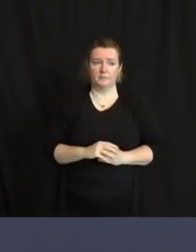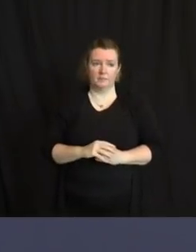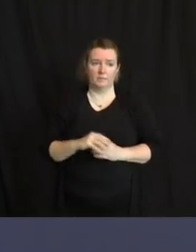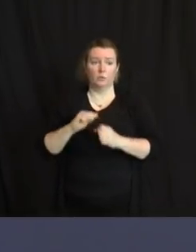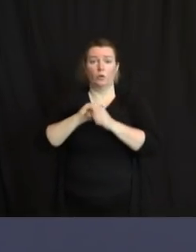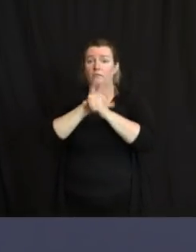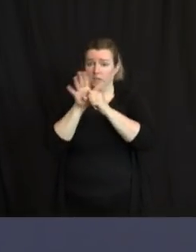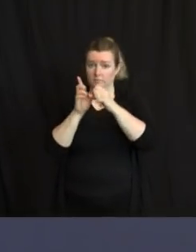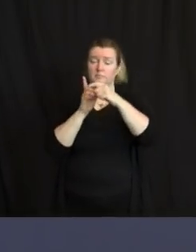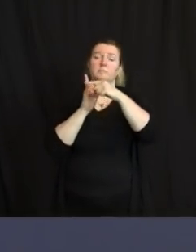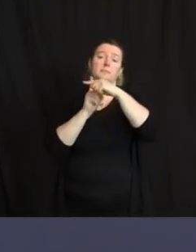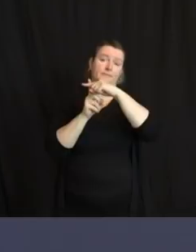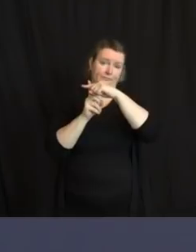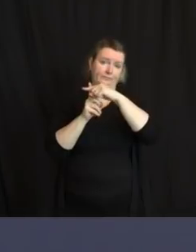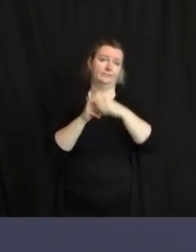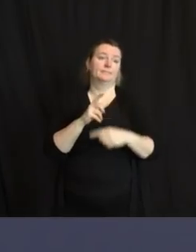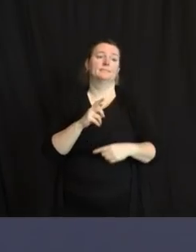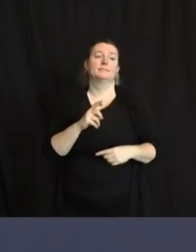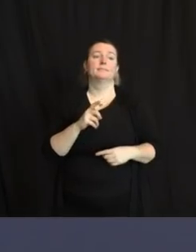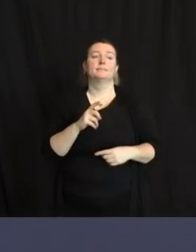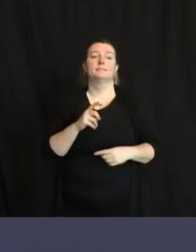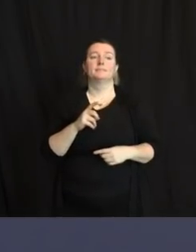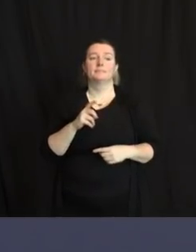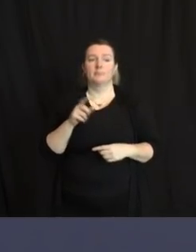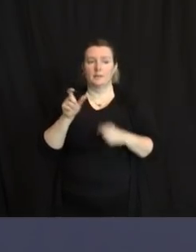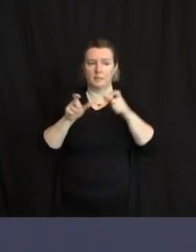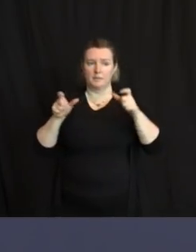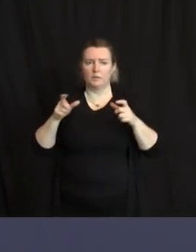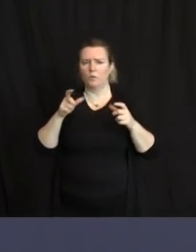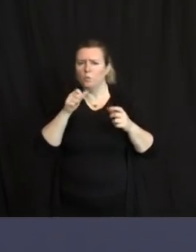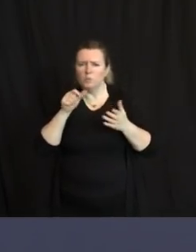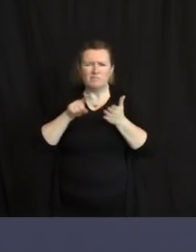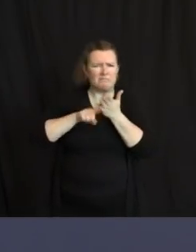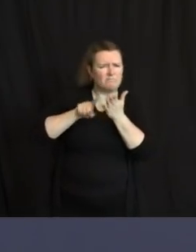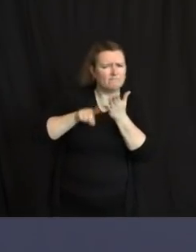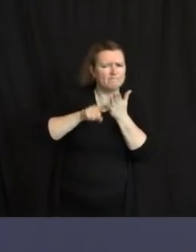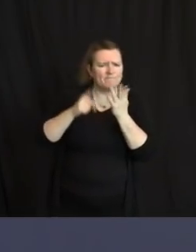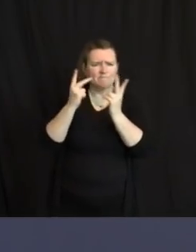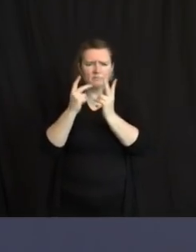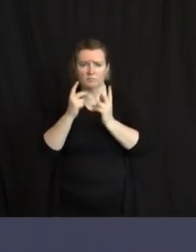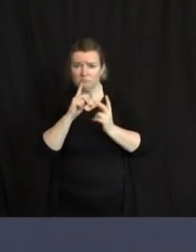and persons under investigation.